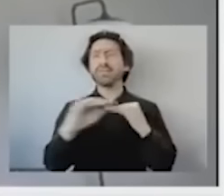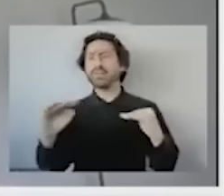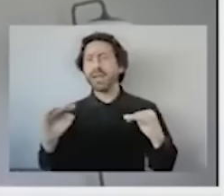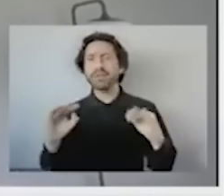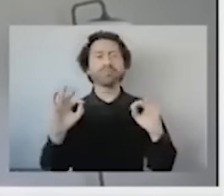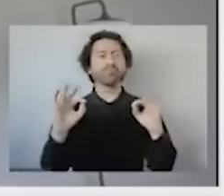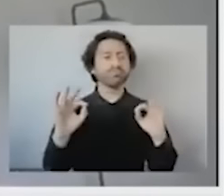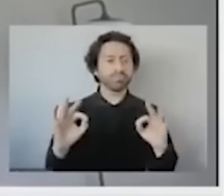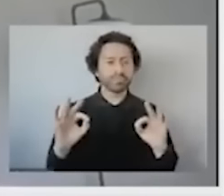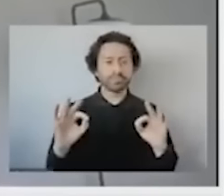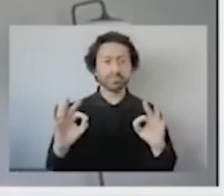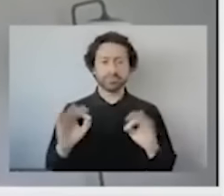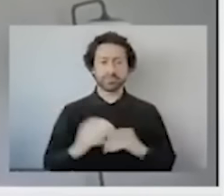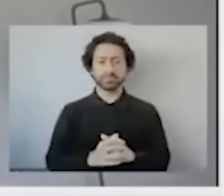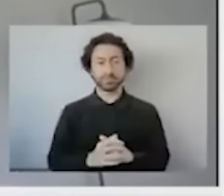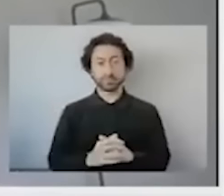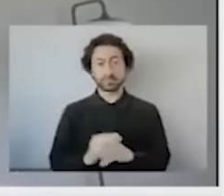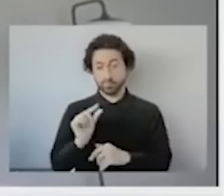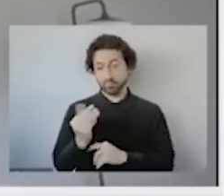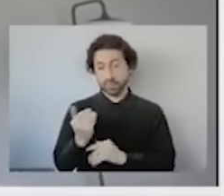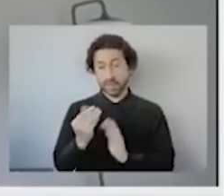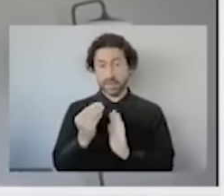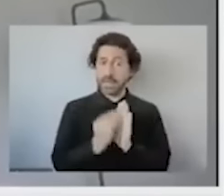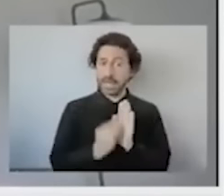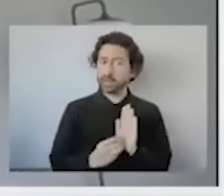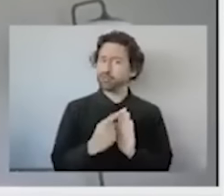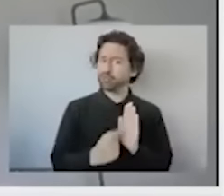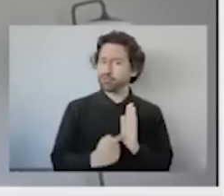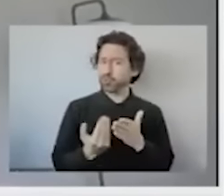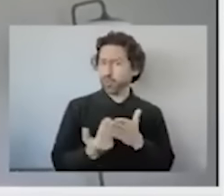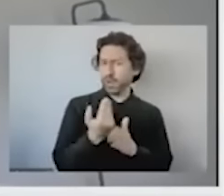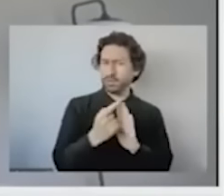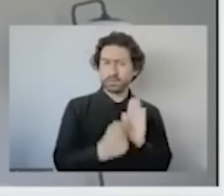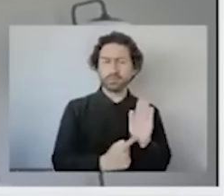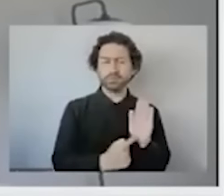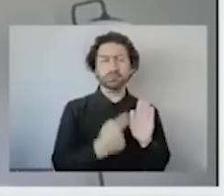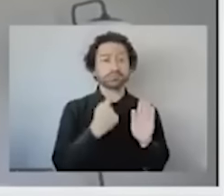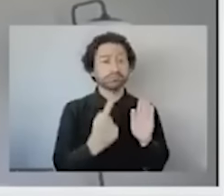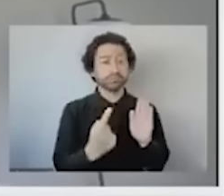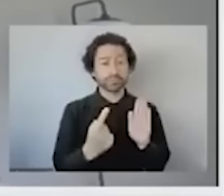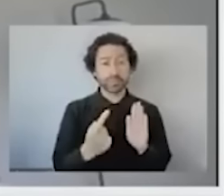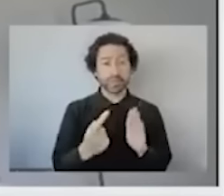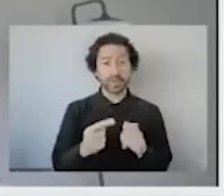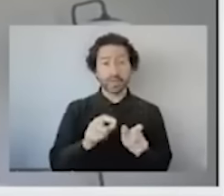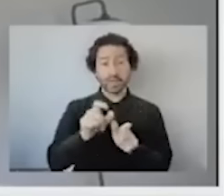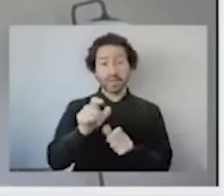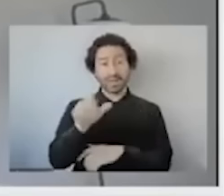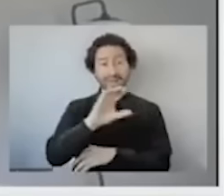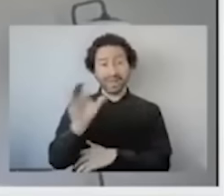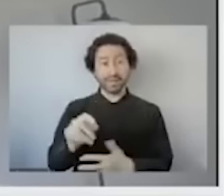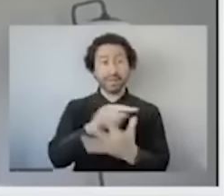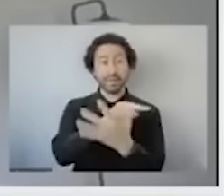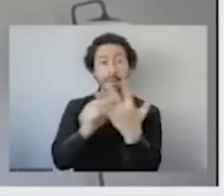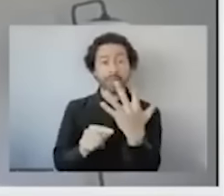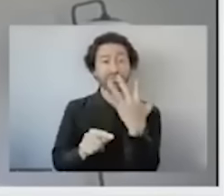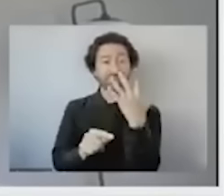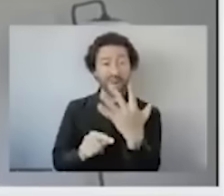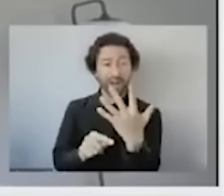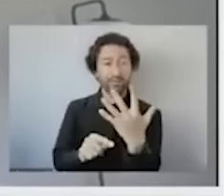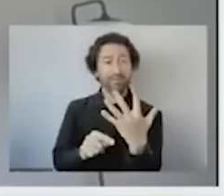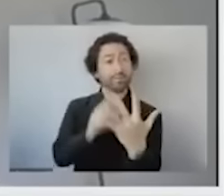approximately 1 in 5 persons in the Caribbean still live in poverty. The impact of climate change, given the bank's